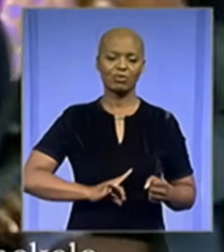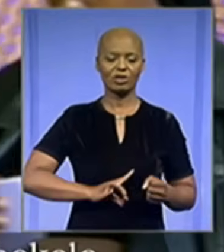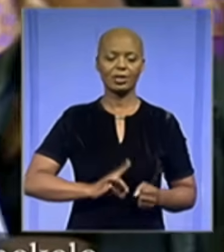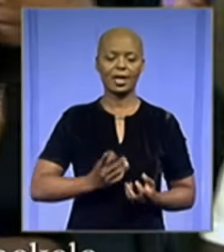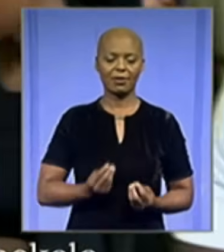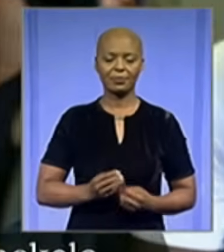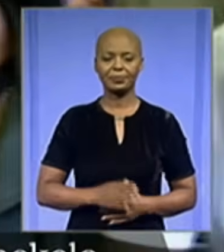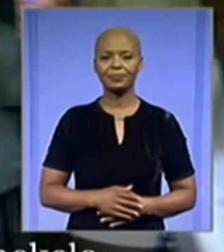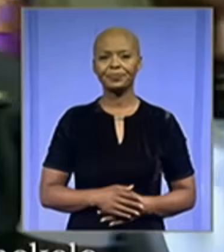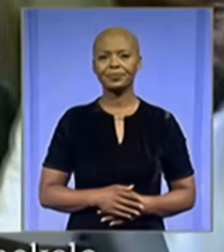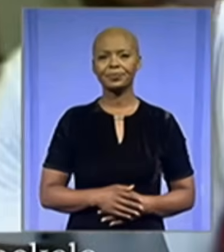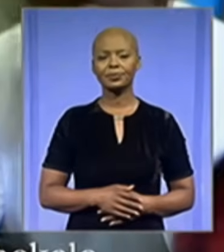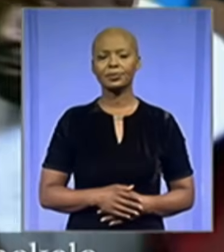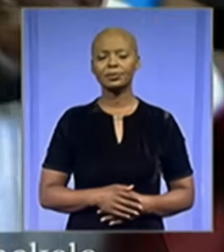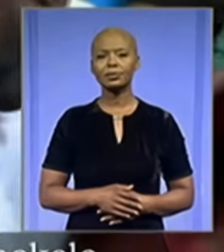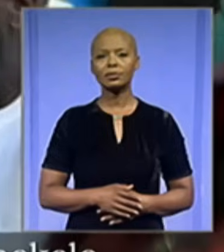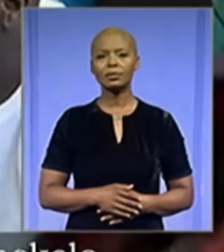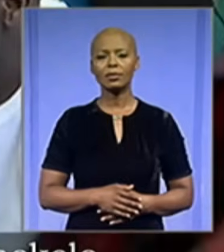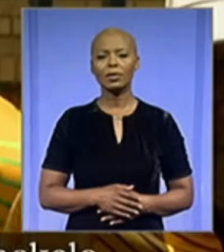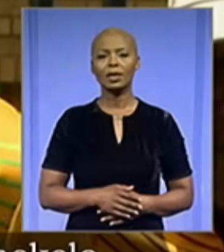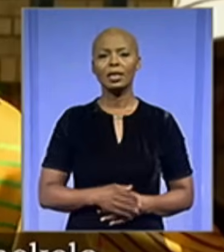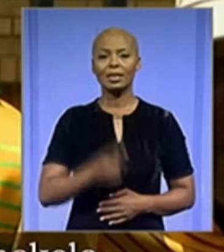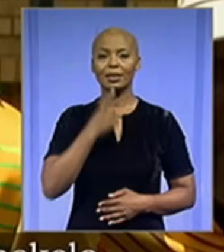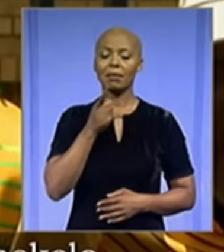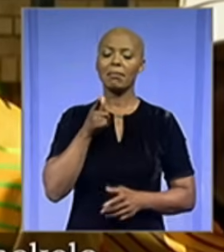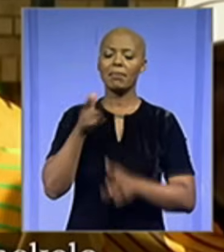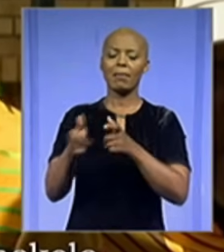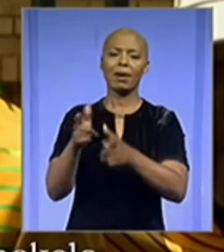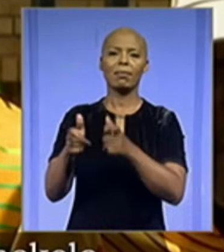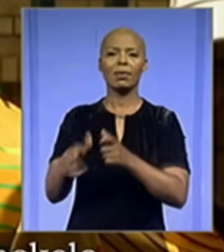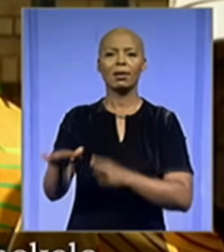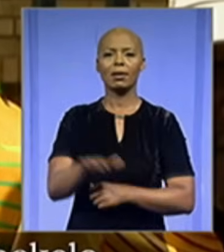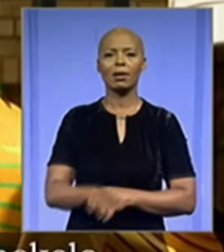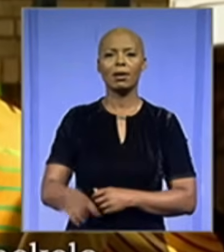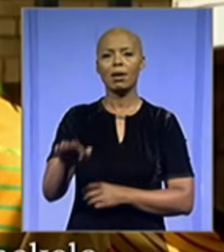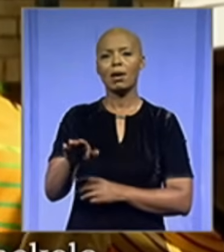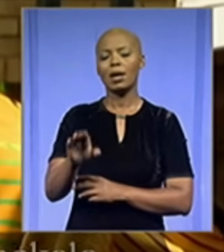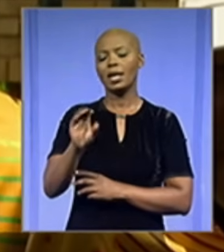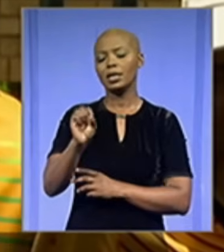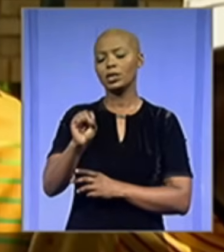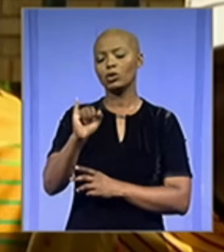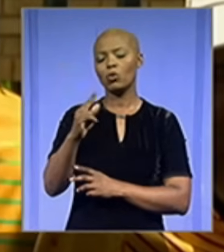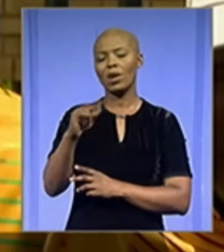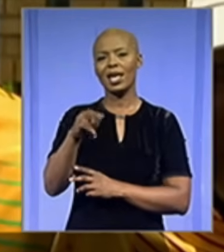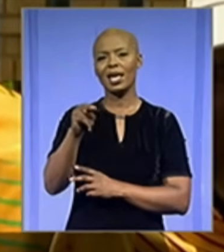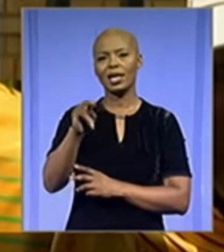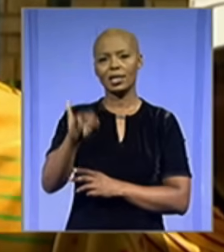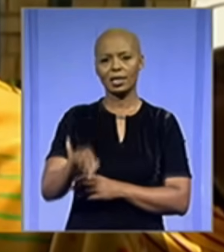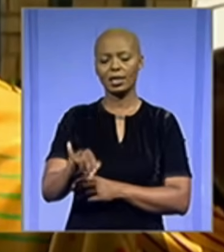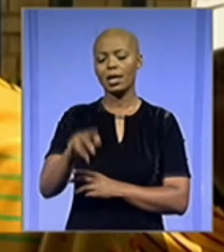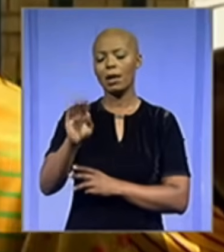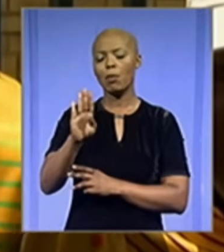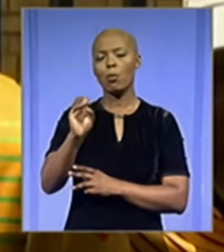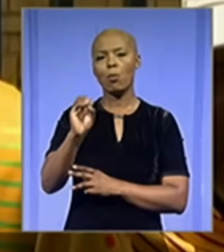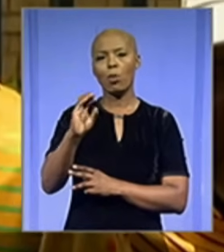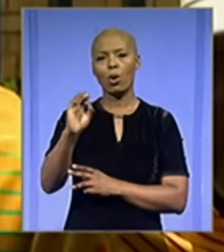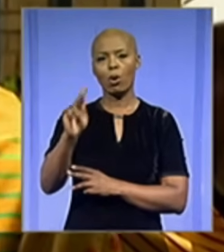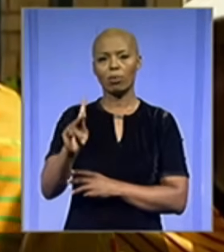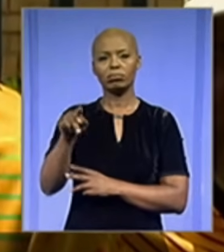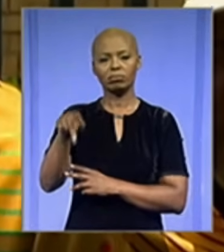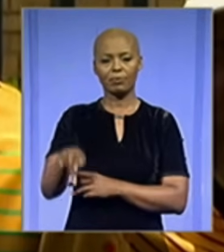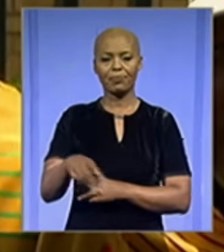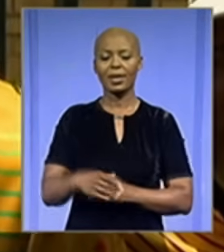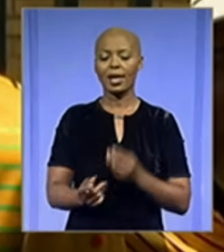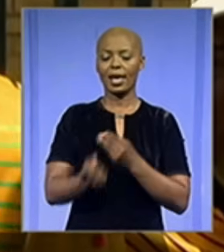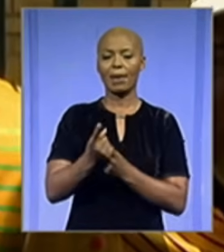setlhabelo ba thuntshitswe kwa Jekolene Block P. It's not the first case that you are appearing. If you can remember the case of the space cookies, it happened